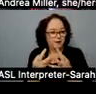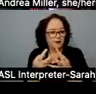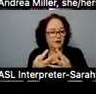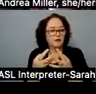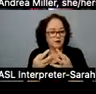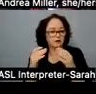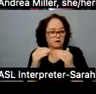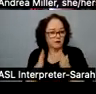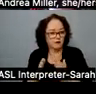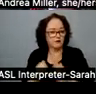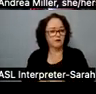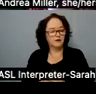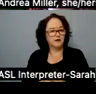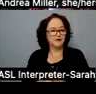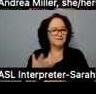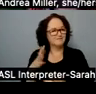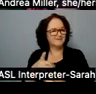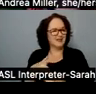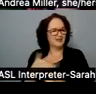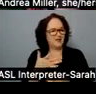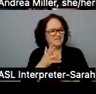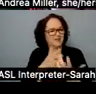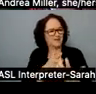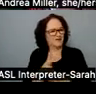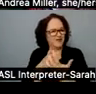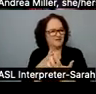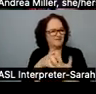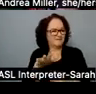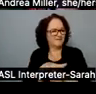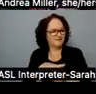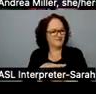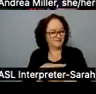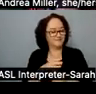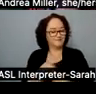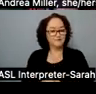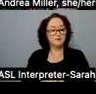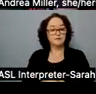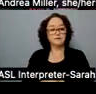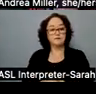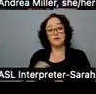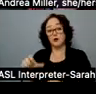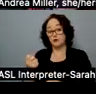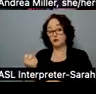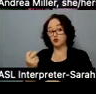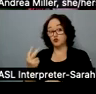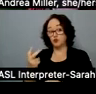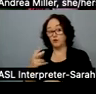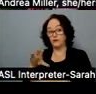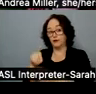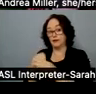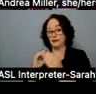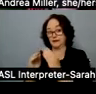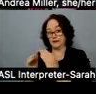the area. And then, like I said before, the other 12 are located within the city. If you want to move to the next